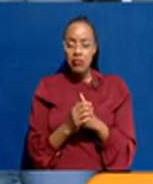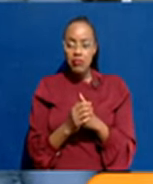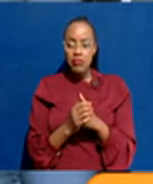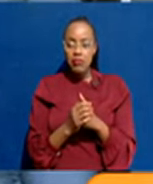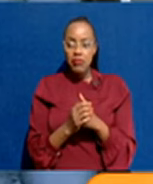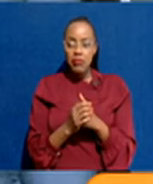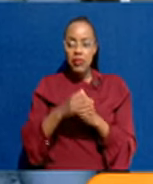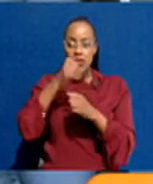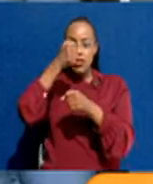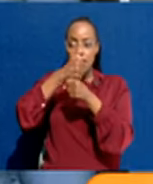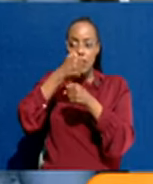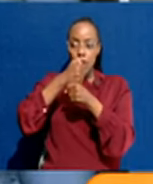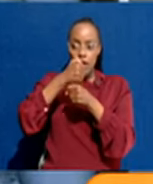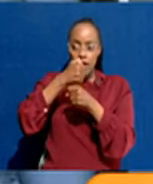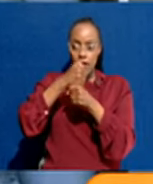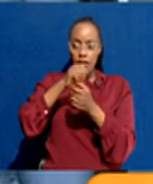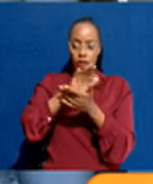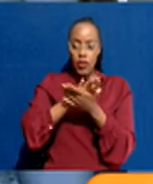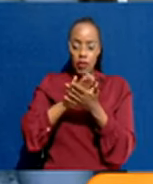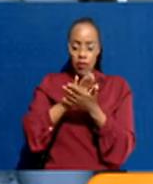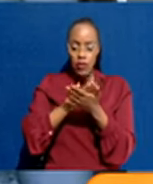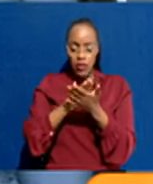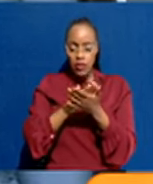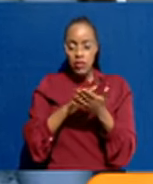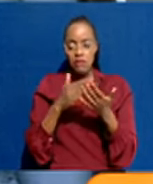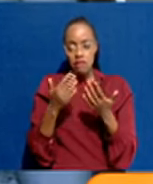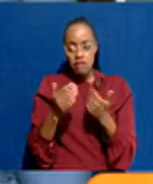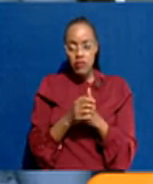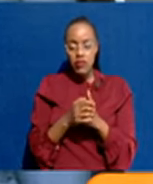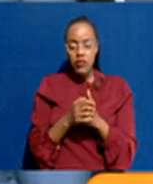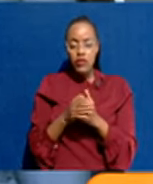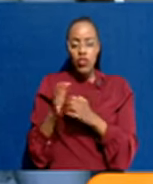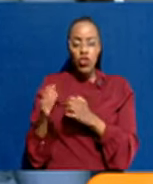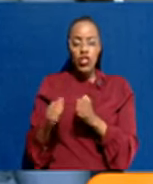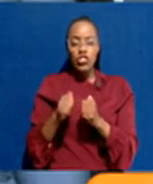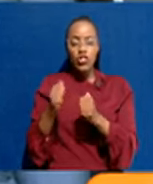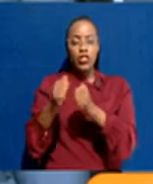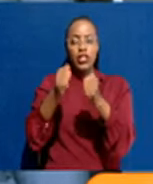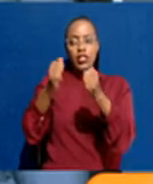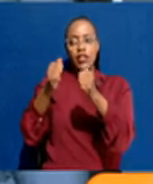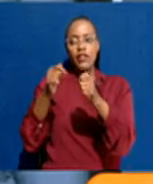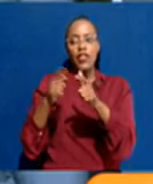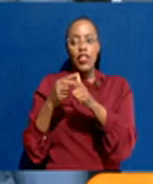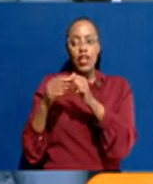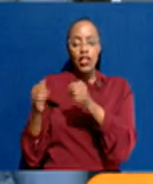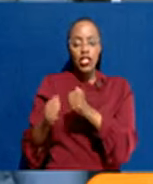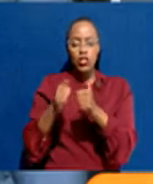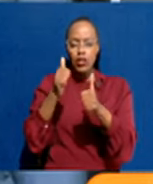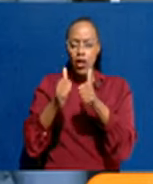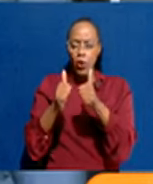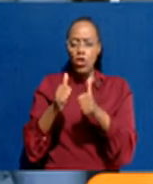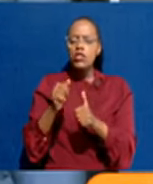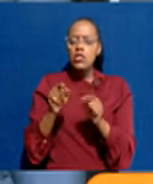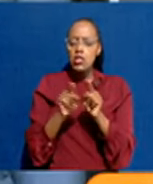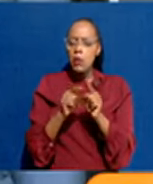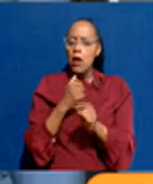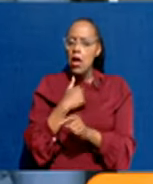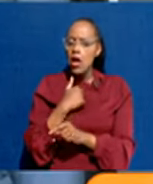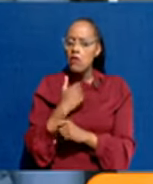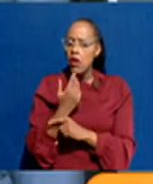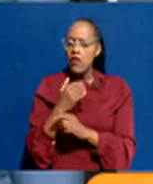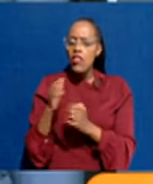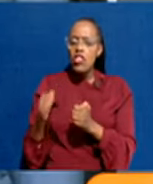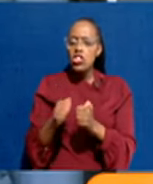we are working on the basis of the strategy. The strategy which we are working on.